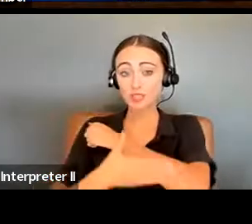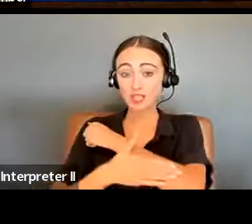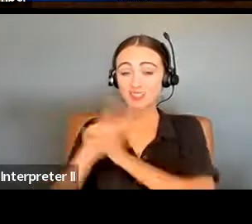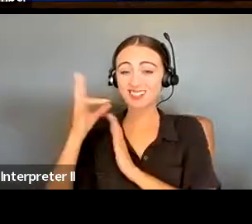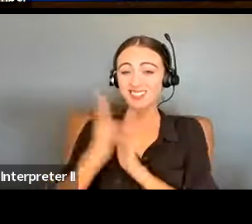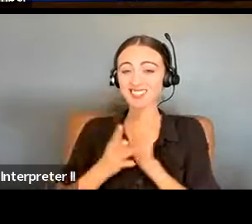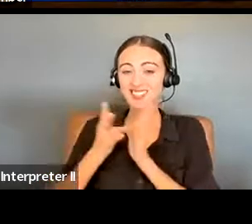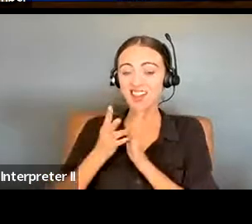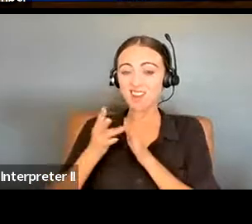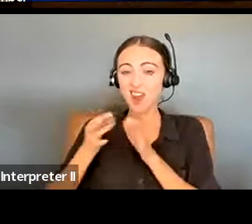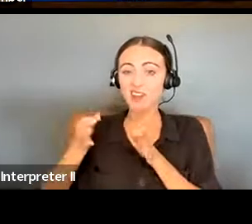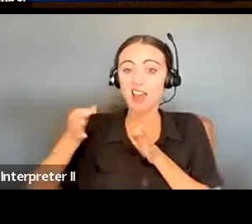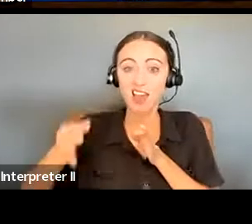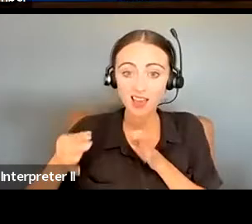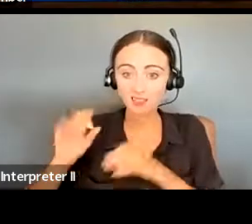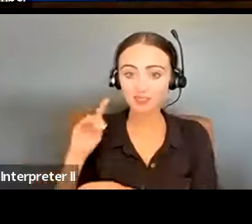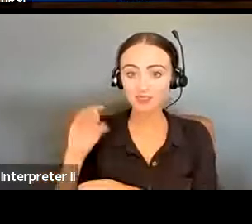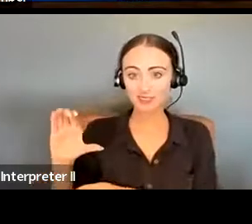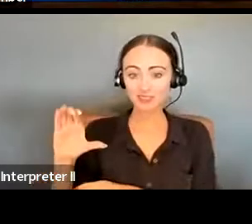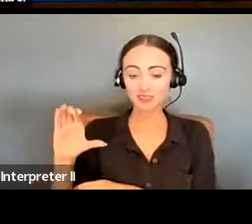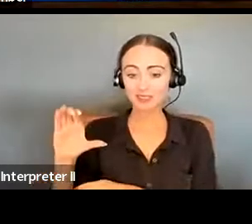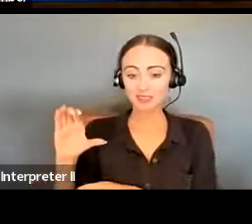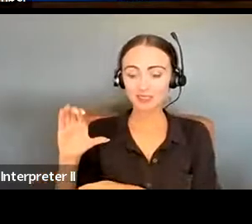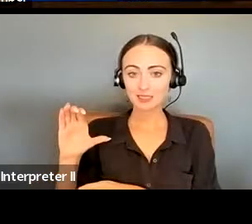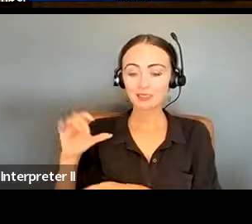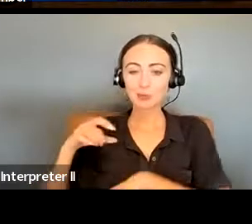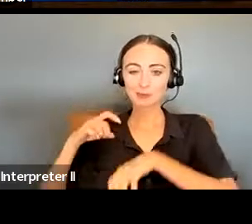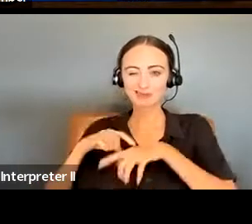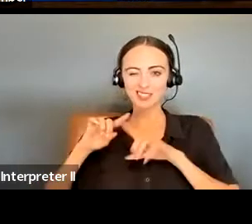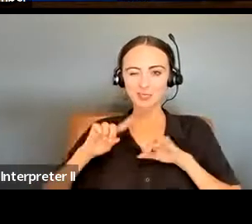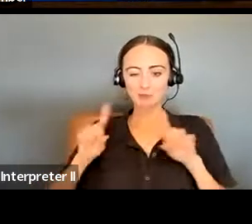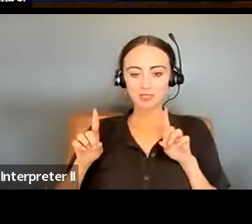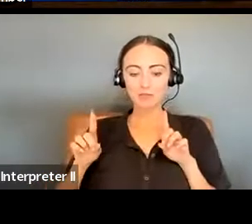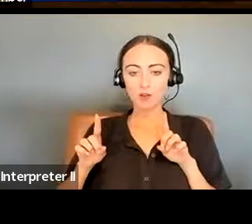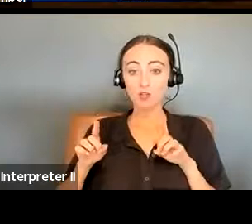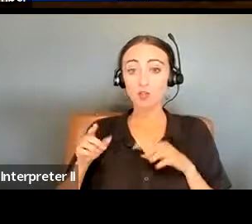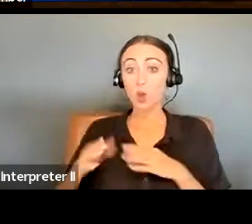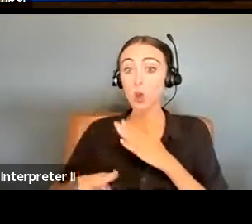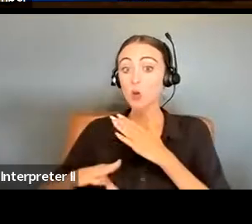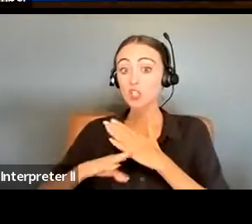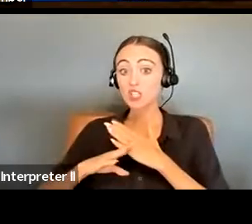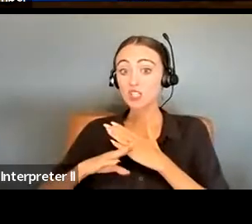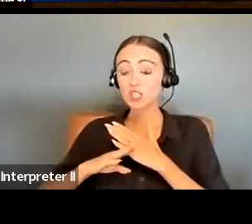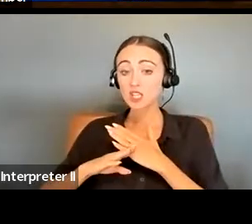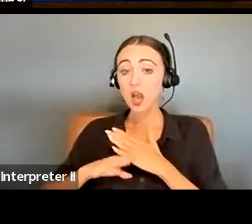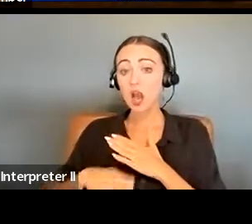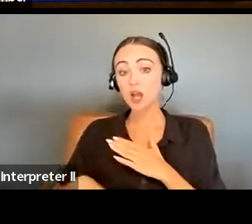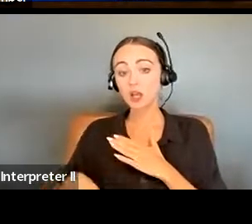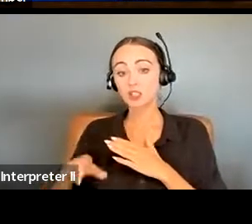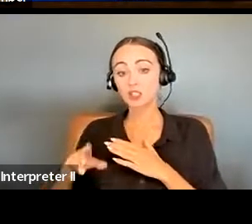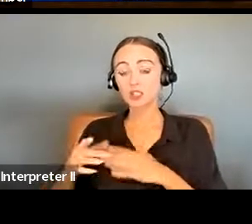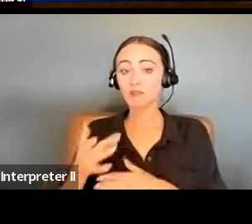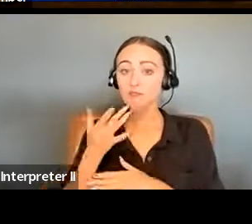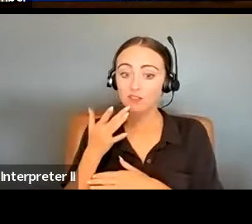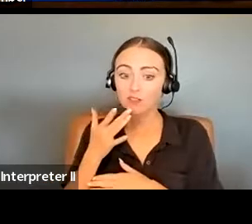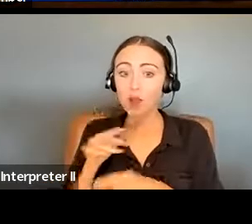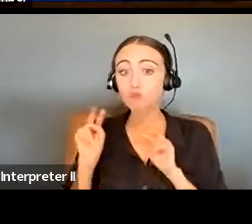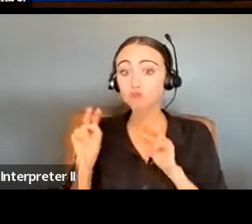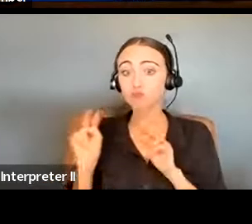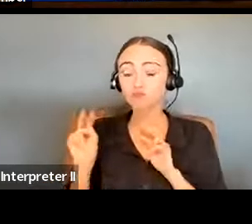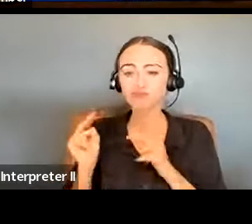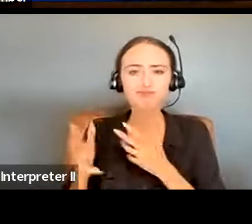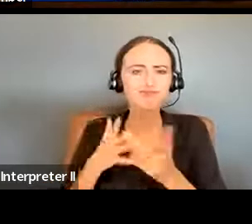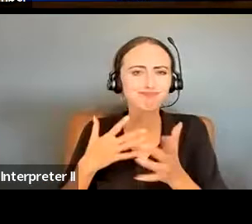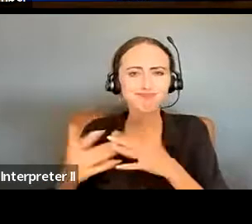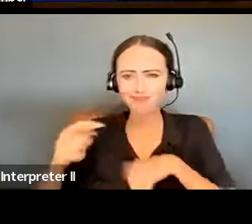hours ahead of the District of Columbia. Notwithstanding the time difference, local soccer fans are expected to watch the 2022 World Cup tournament